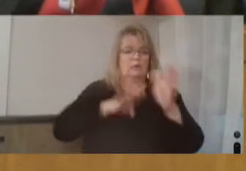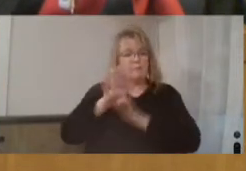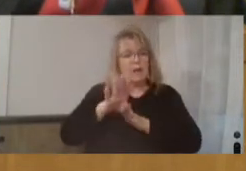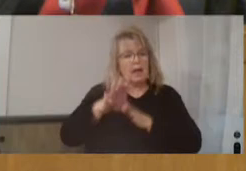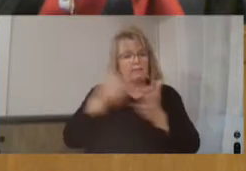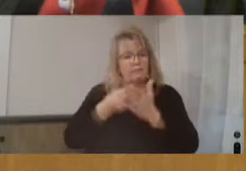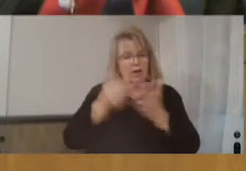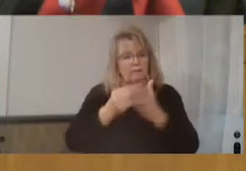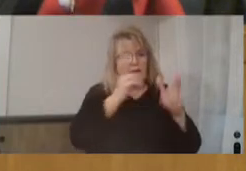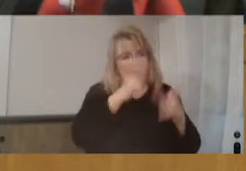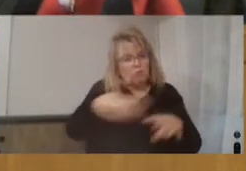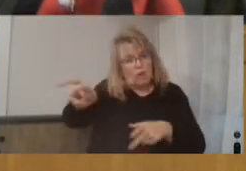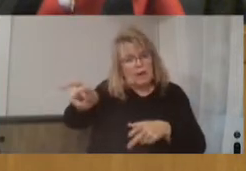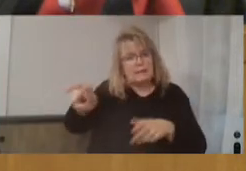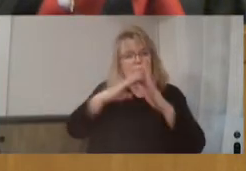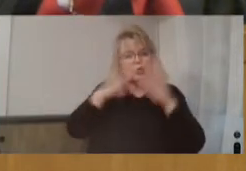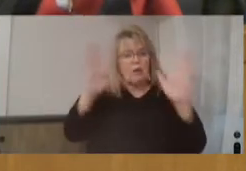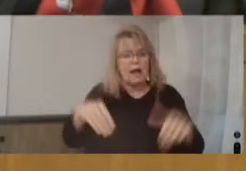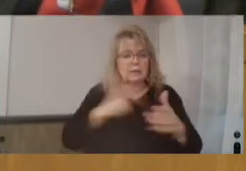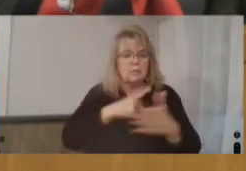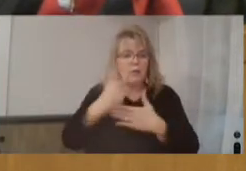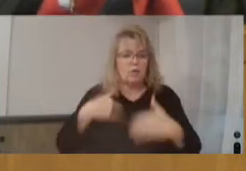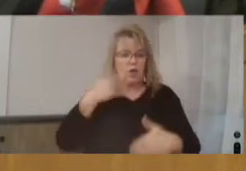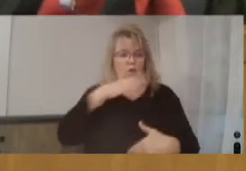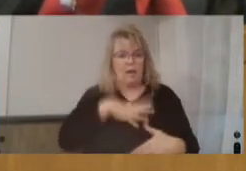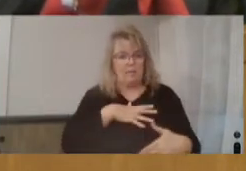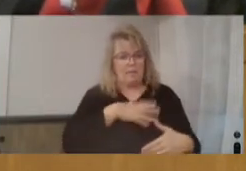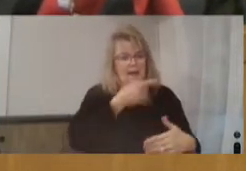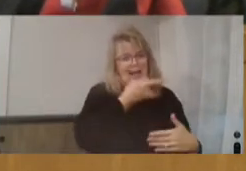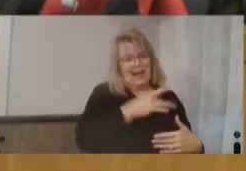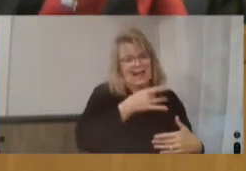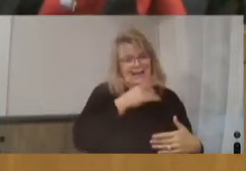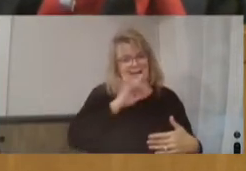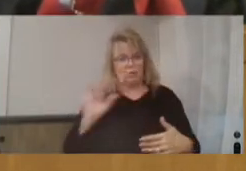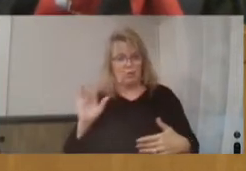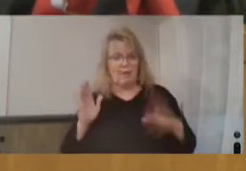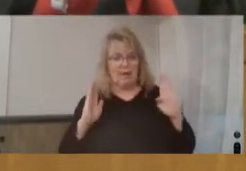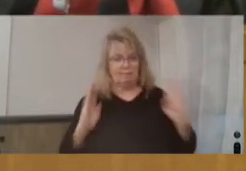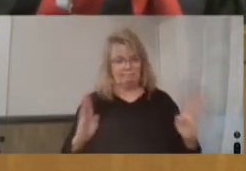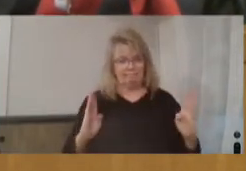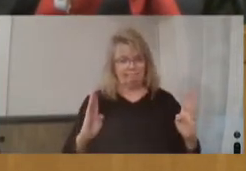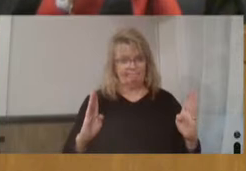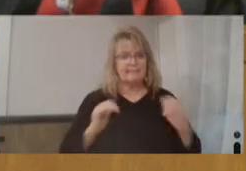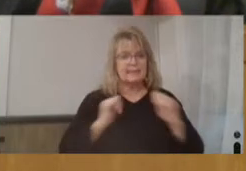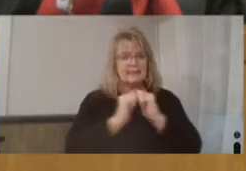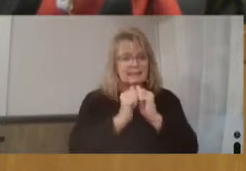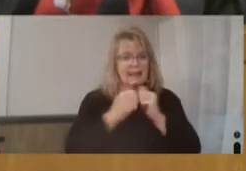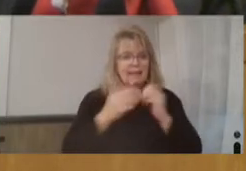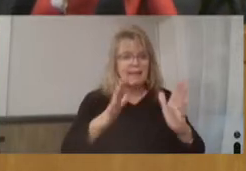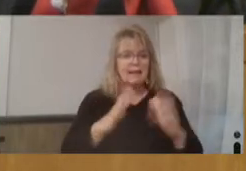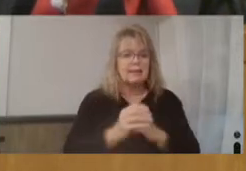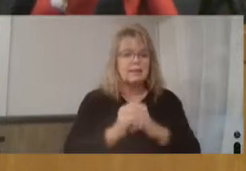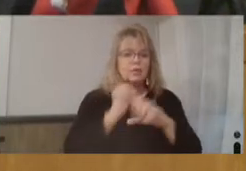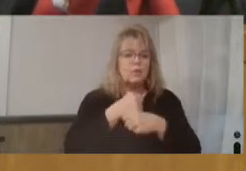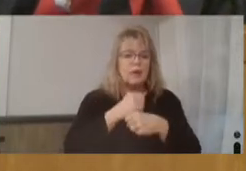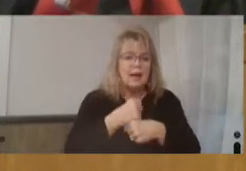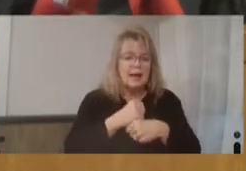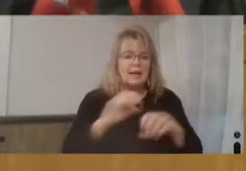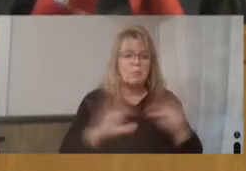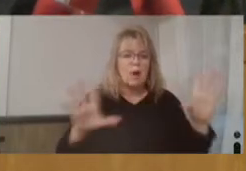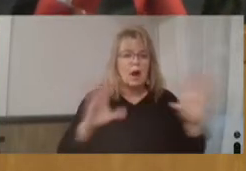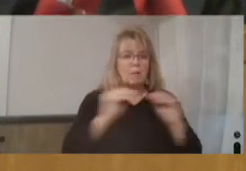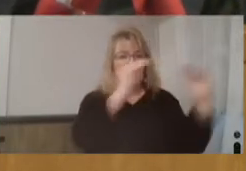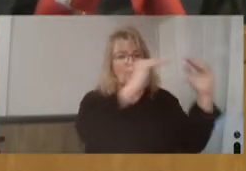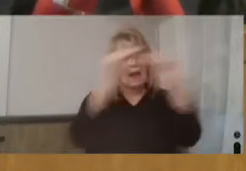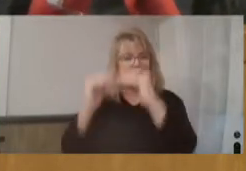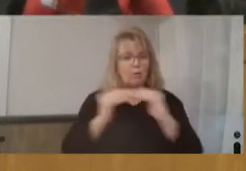transitional housing programs for young women aged to 18 to 25. Together, let us create a brighter and more equity future for all